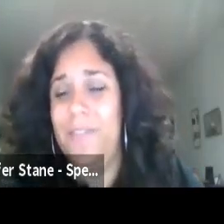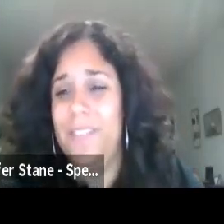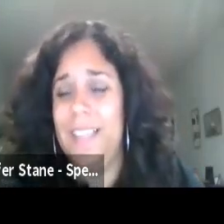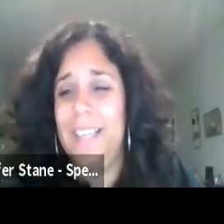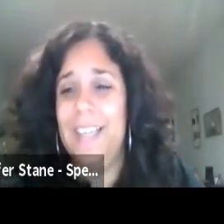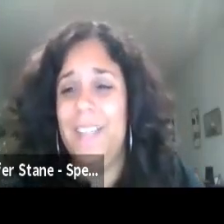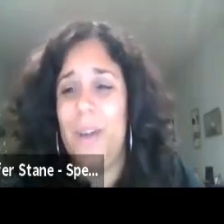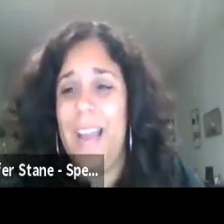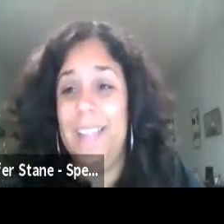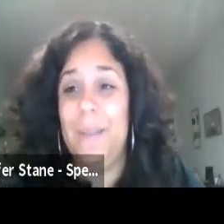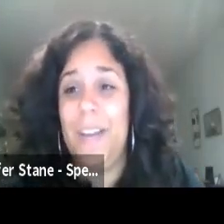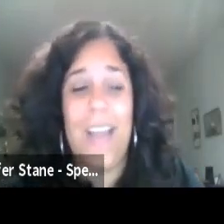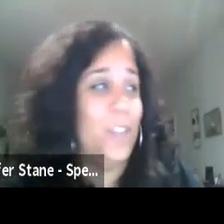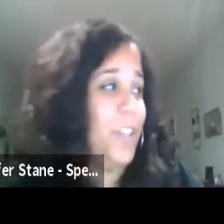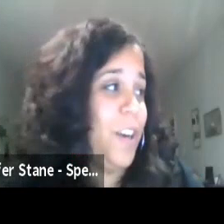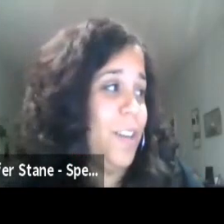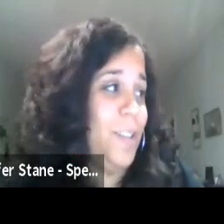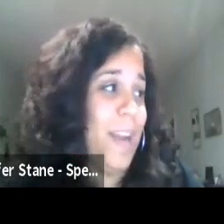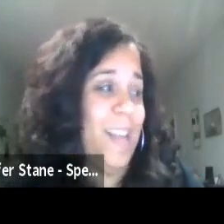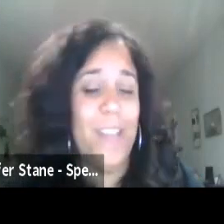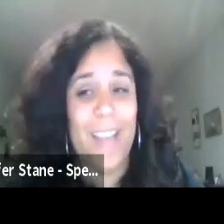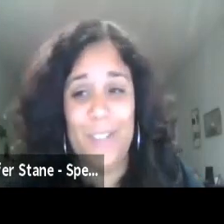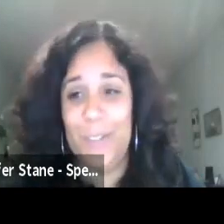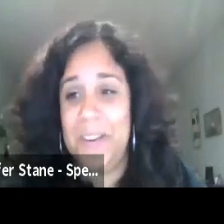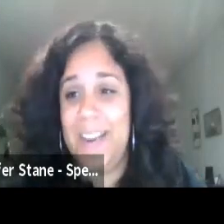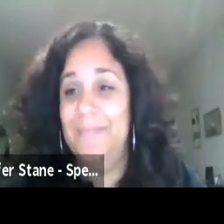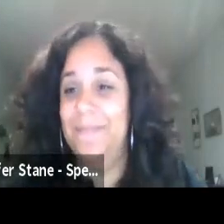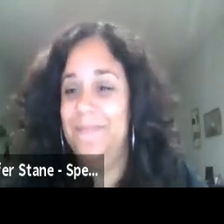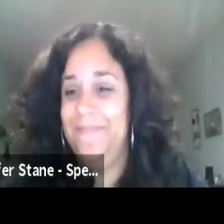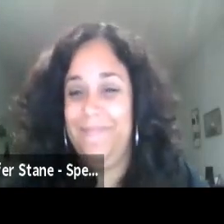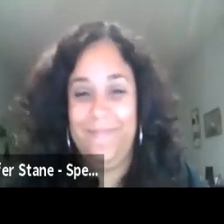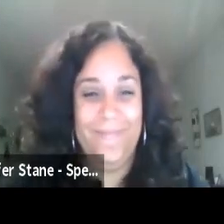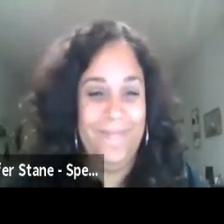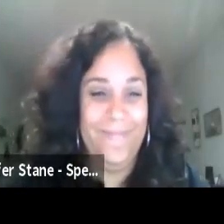hard enough. So I had to smile extra hard so my eyes are extra squinty.